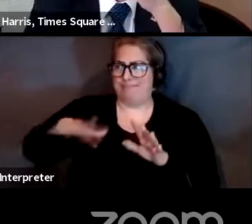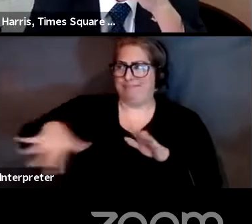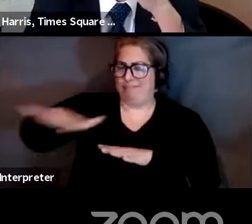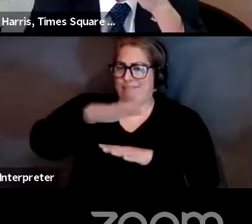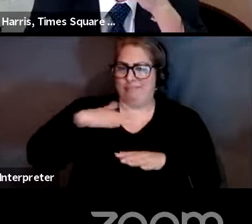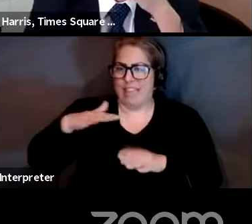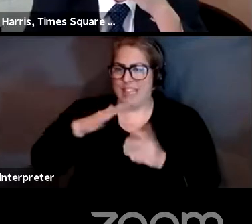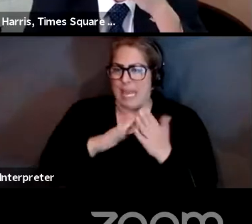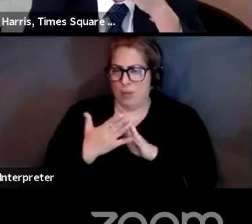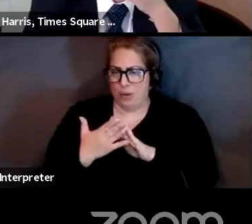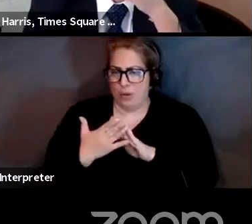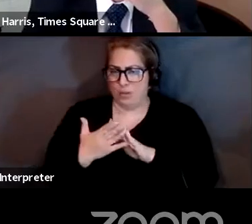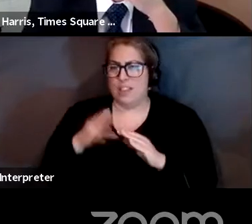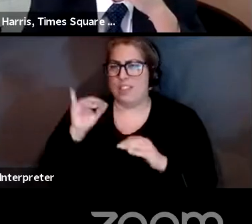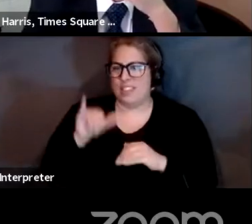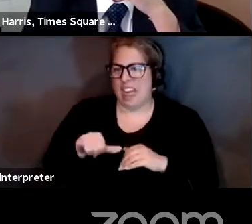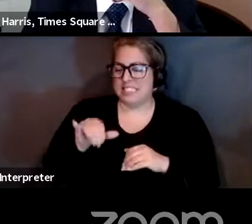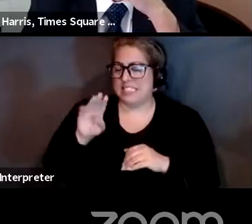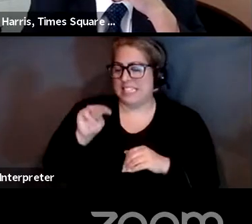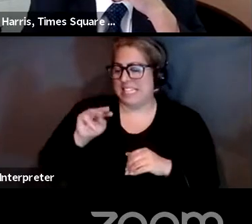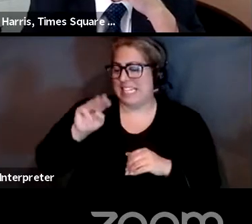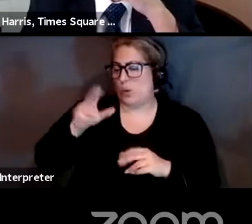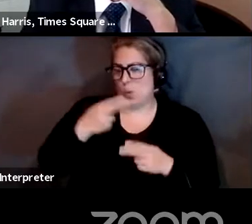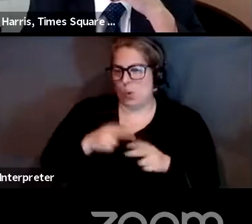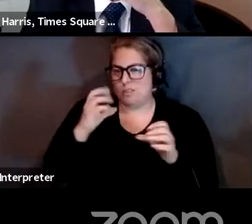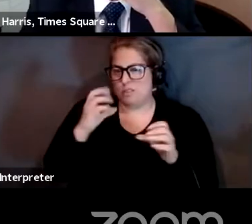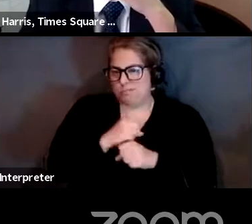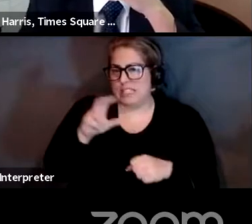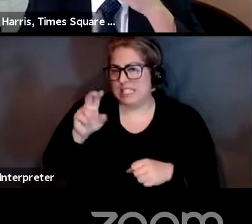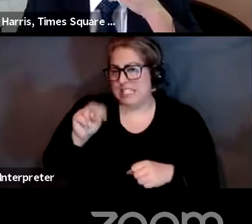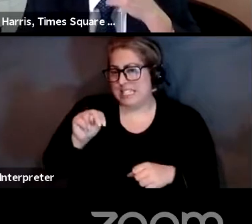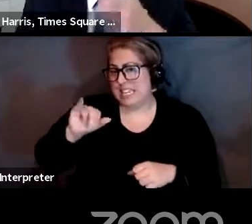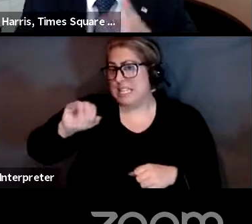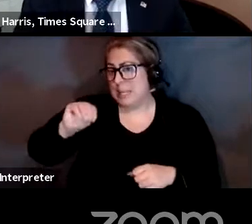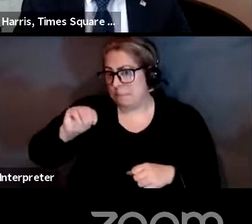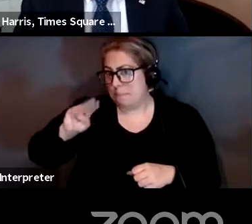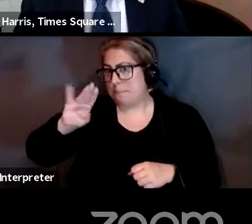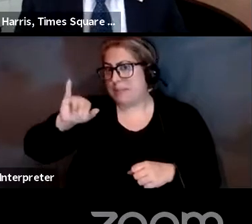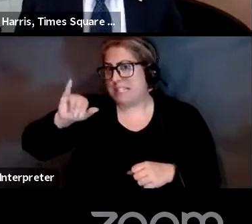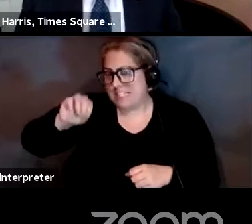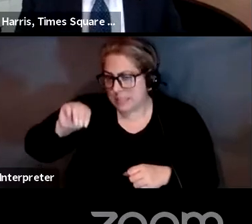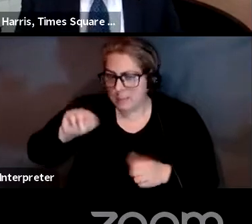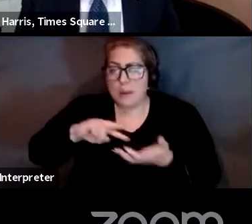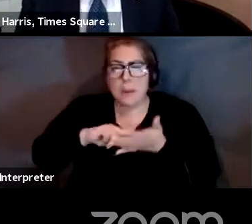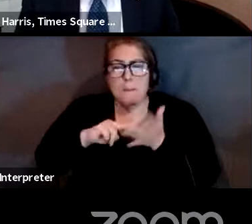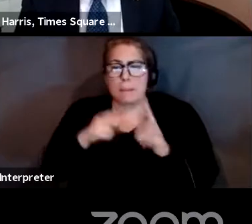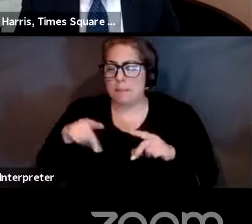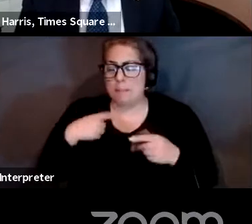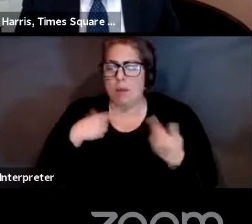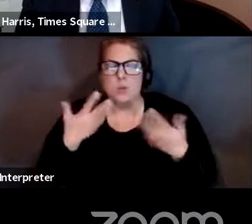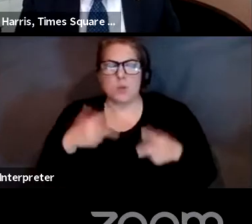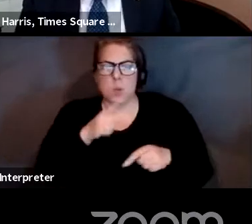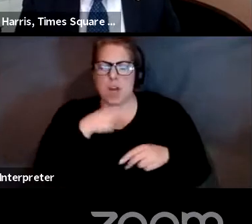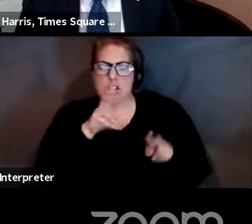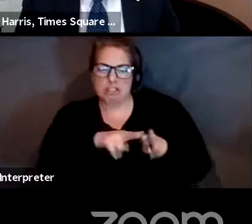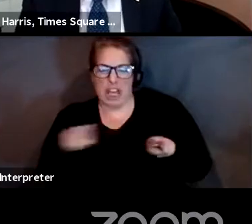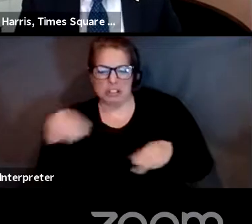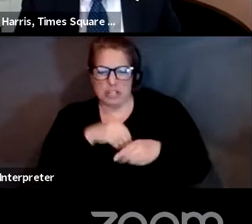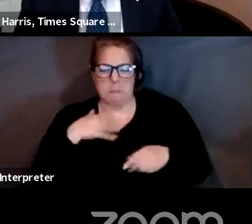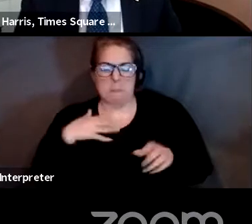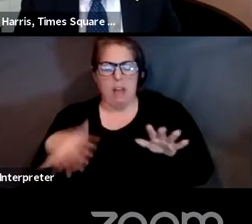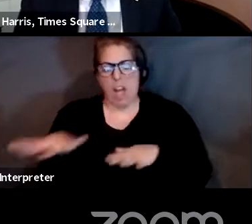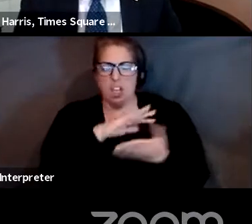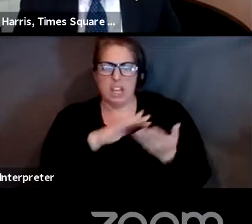And it is really important that we all are very active, and Shams has done an amazing job at really representing the